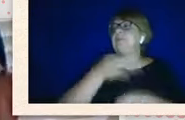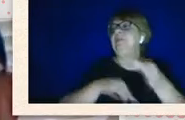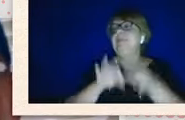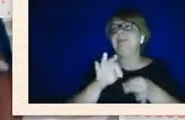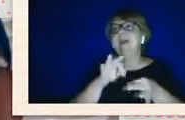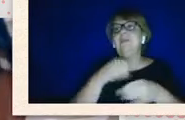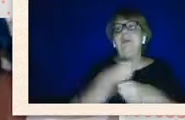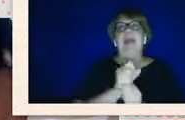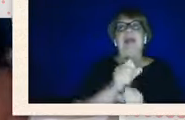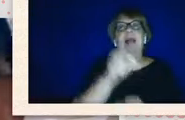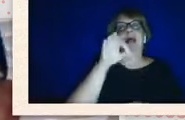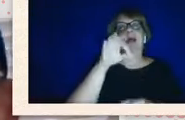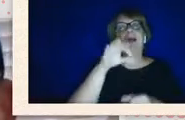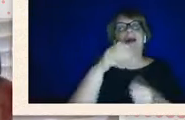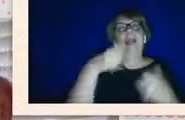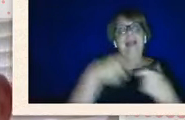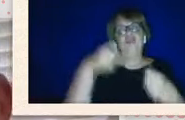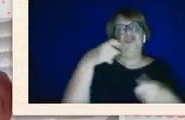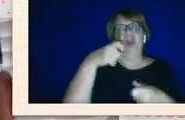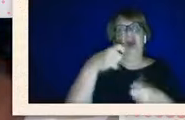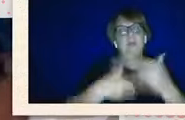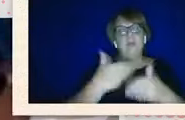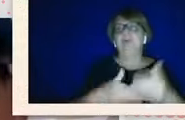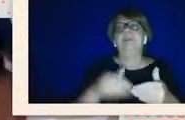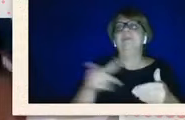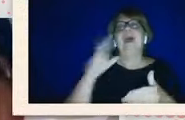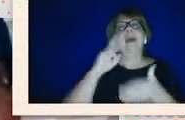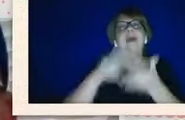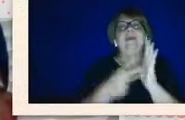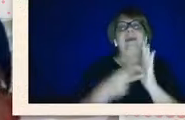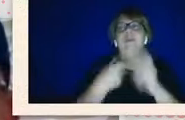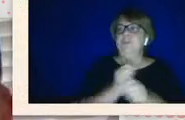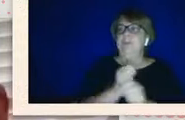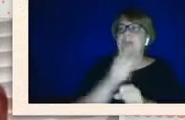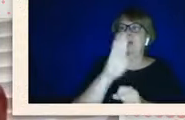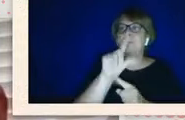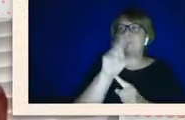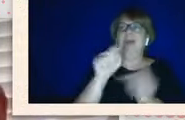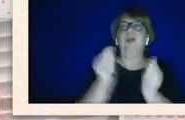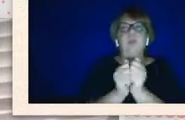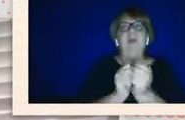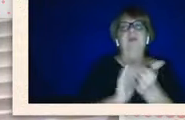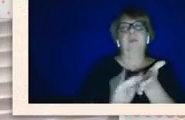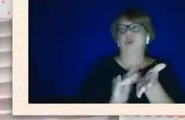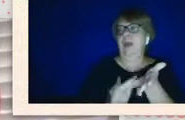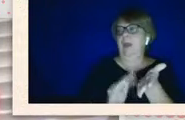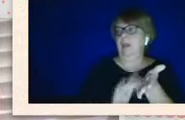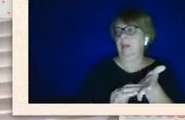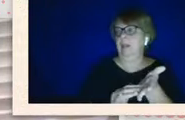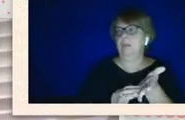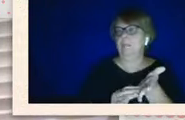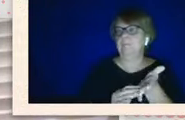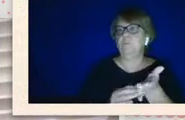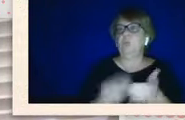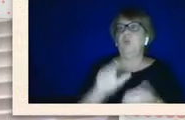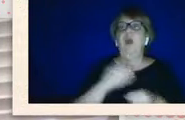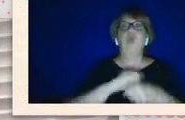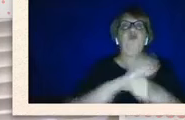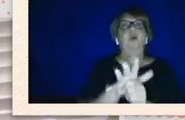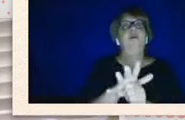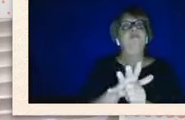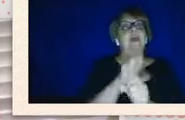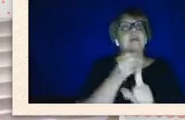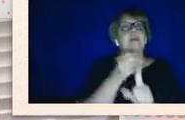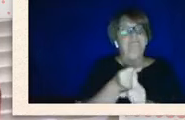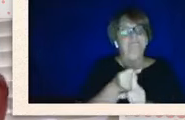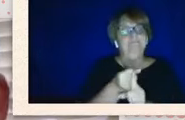process, just intended to make a ballot with Braille. When COVID happened and we, in our